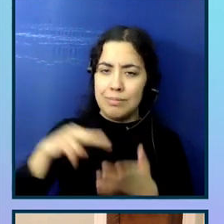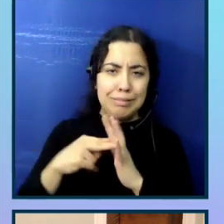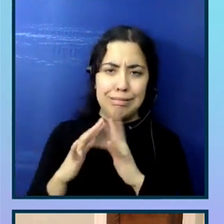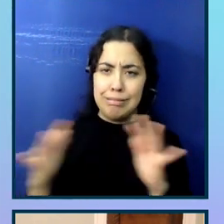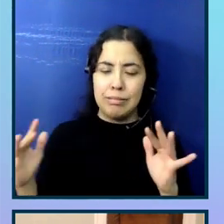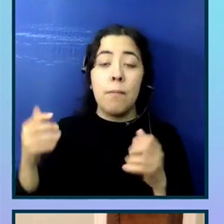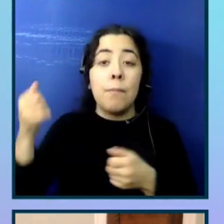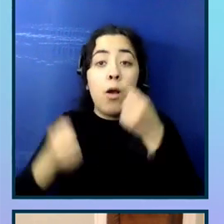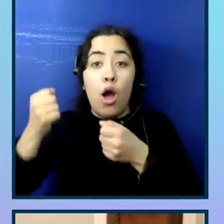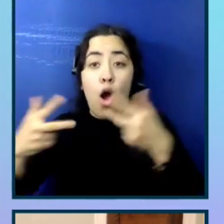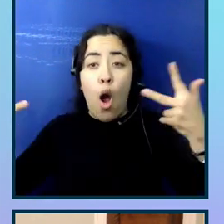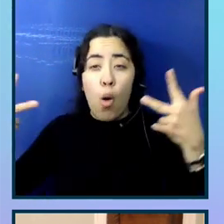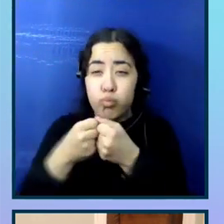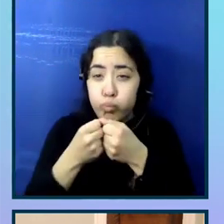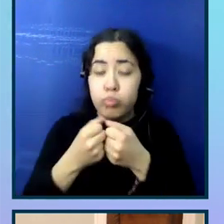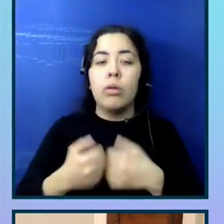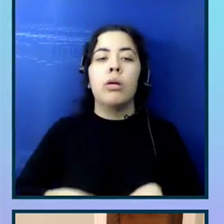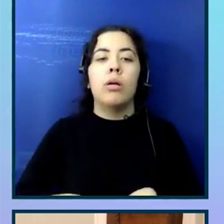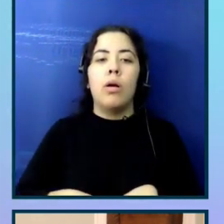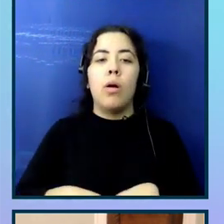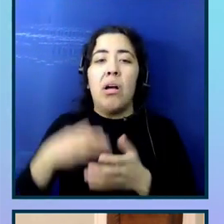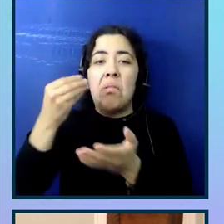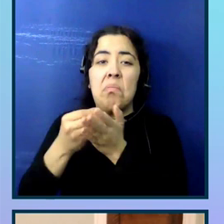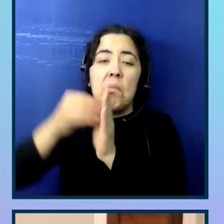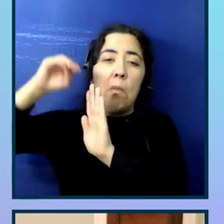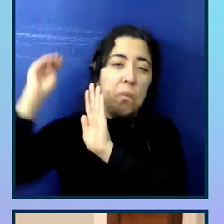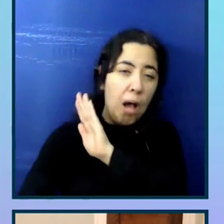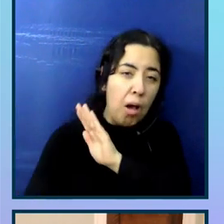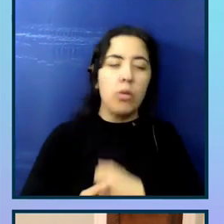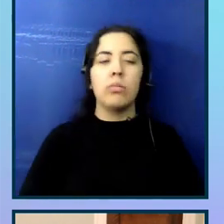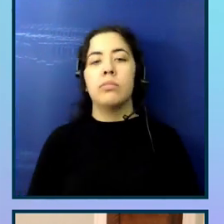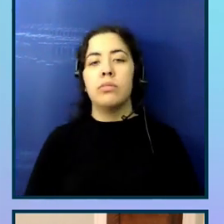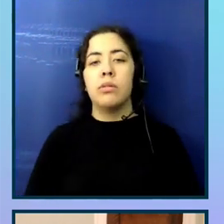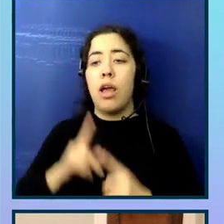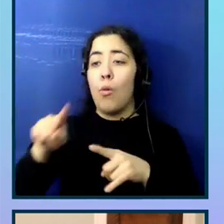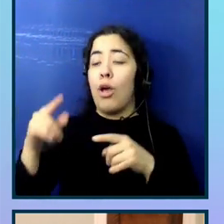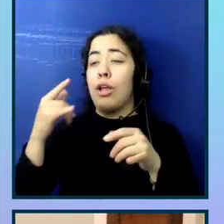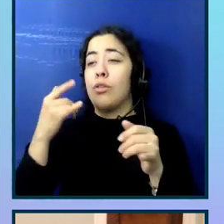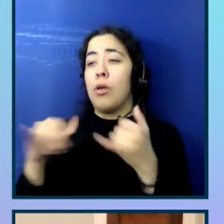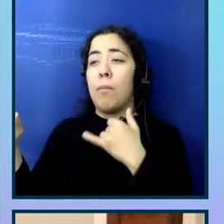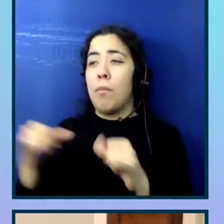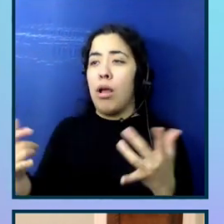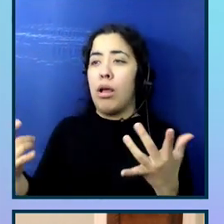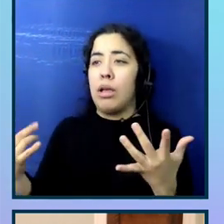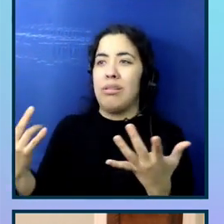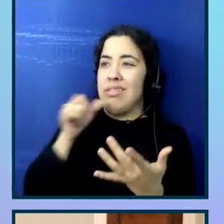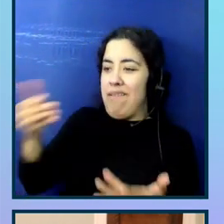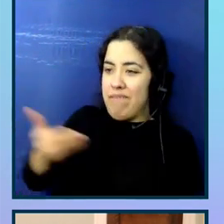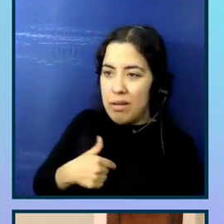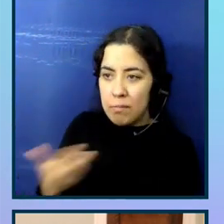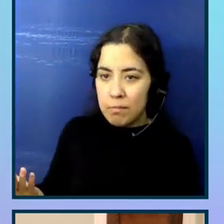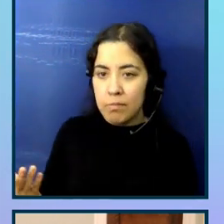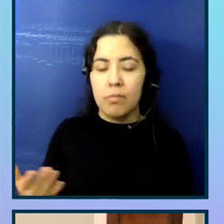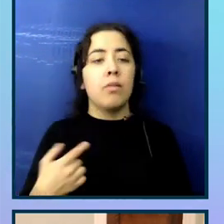an auto accident. The stock market dropped. You attended a party without being invited. You're at